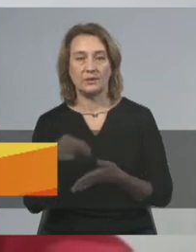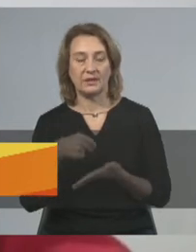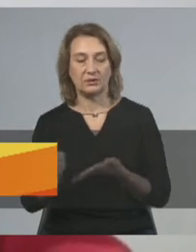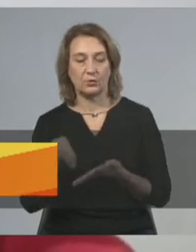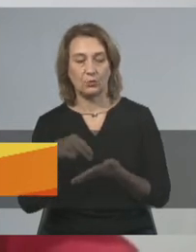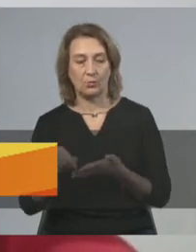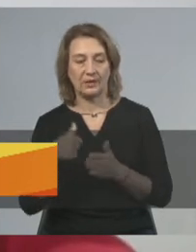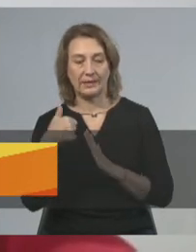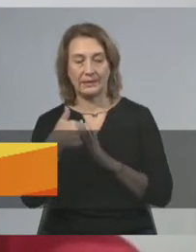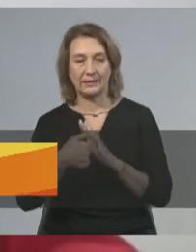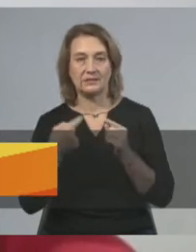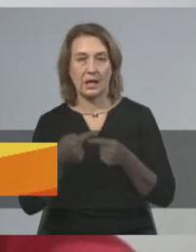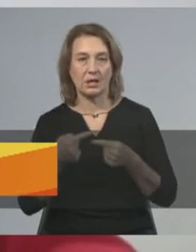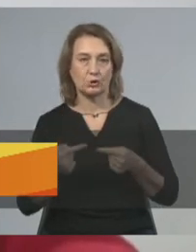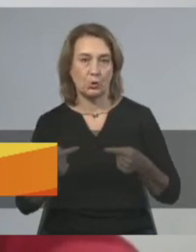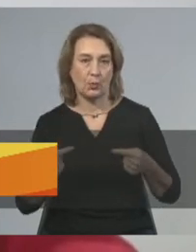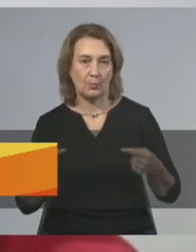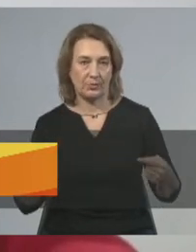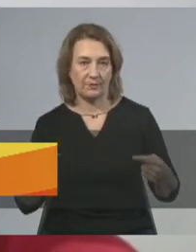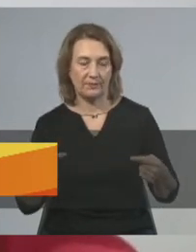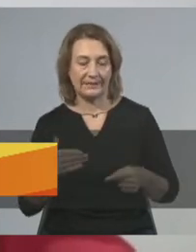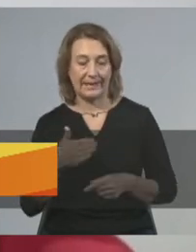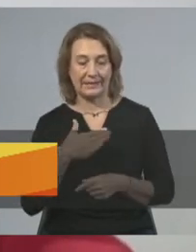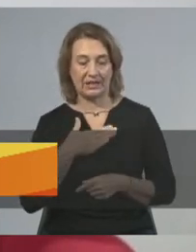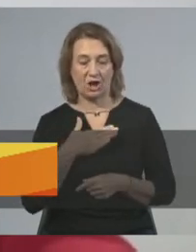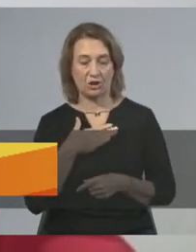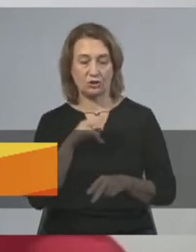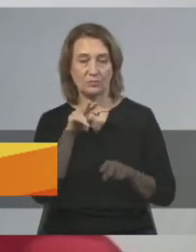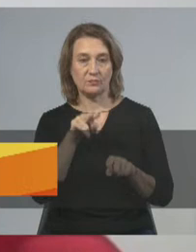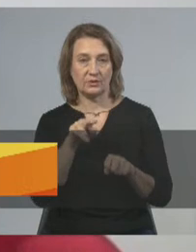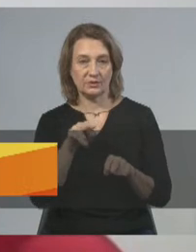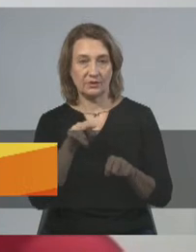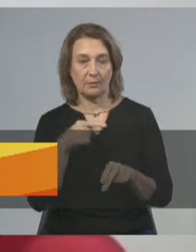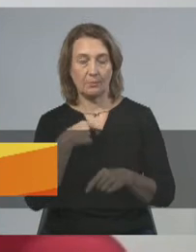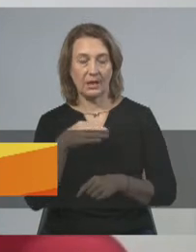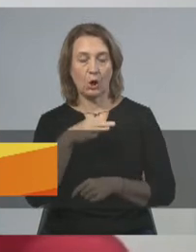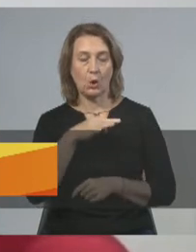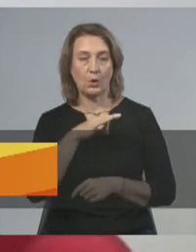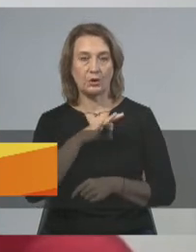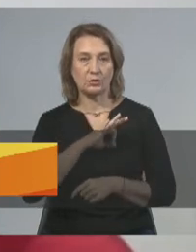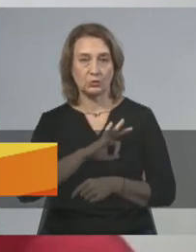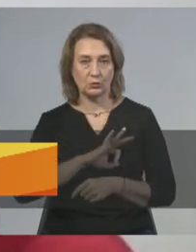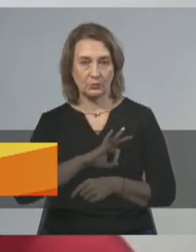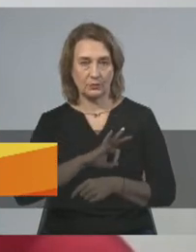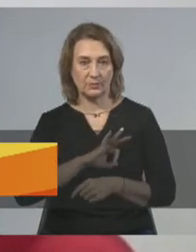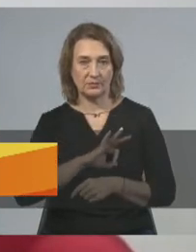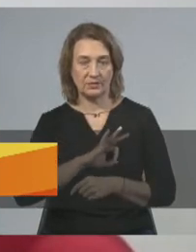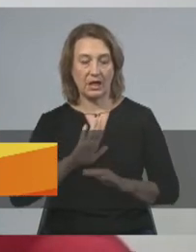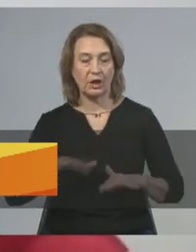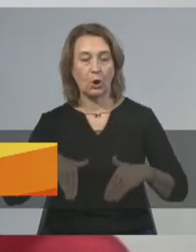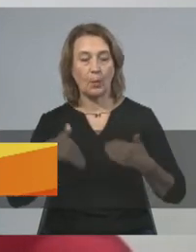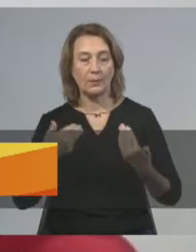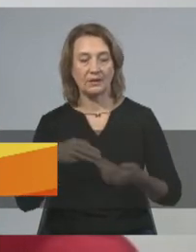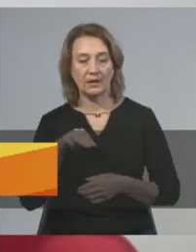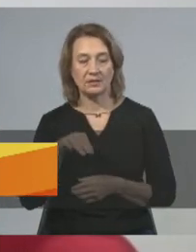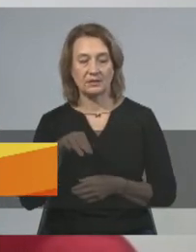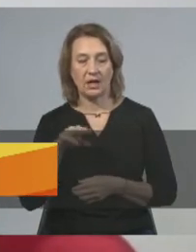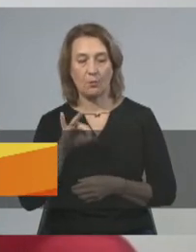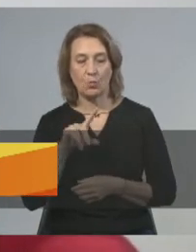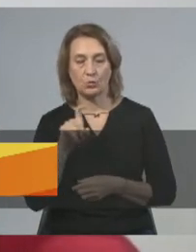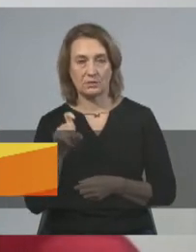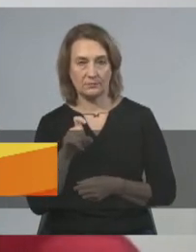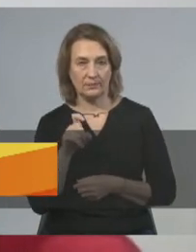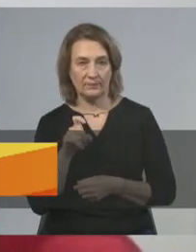exercising procurement of the protective individual protective means so we are using the recommendations of the